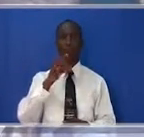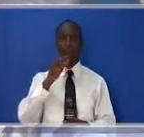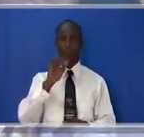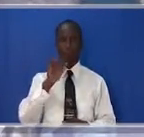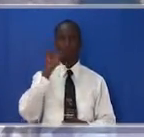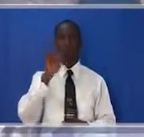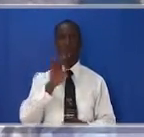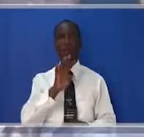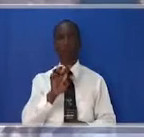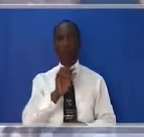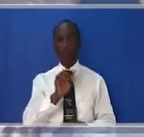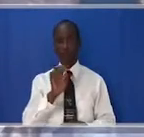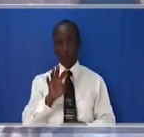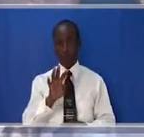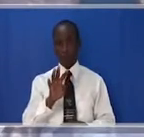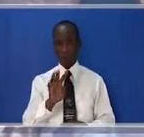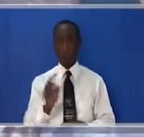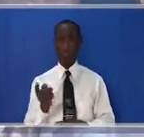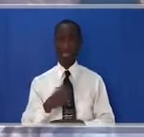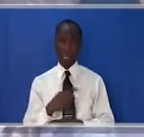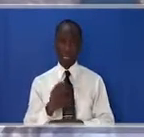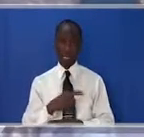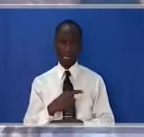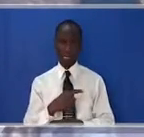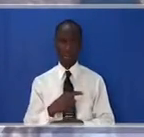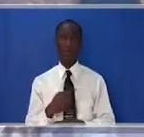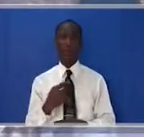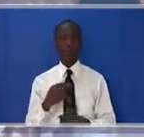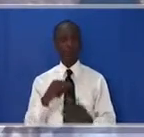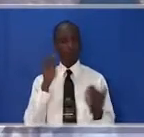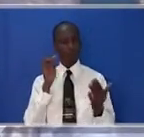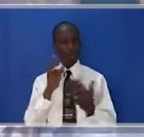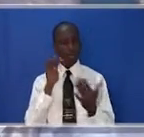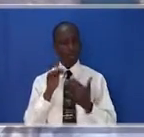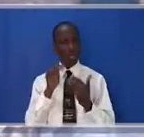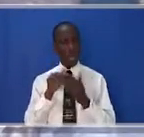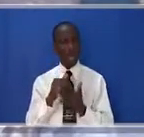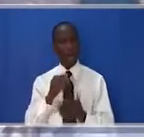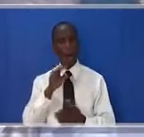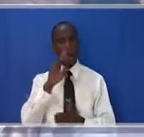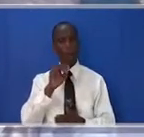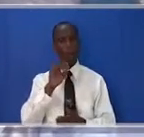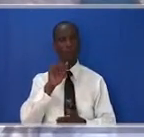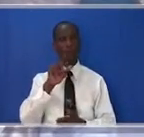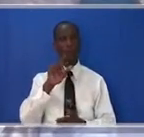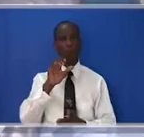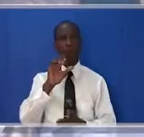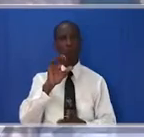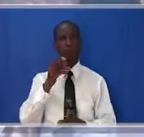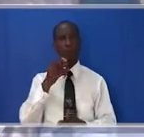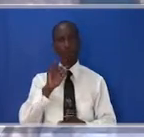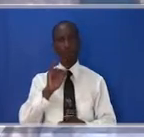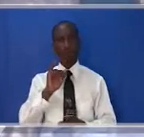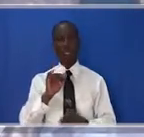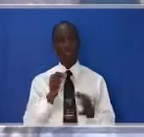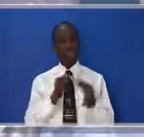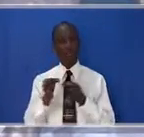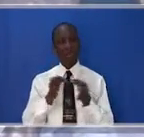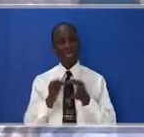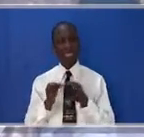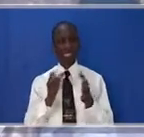are going to look at that scripture in connection with Jesus Christ, the prophet like Moses,